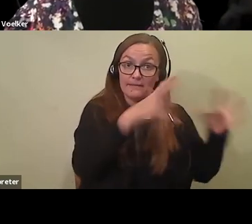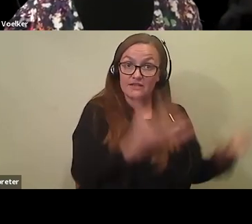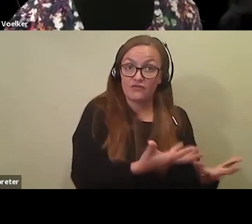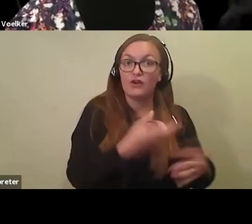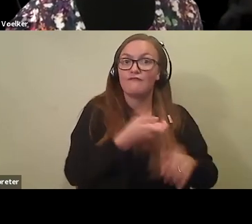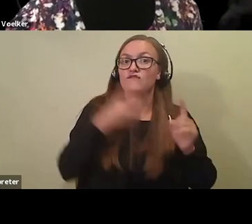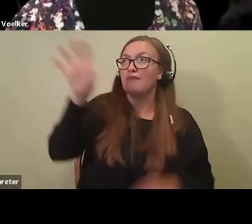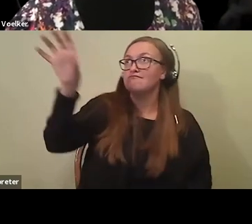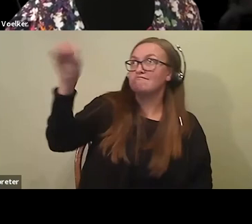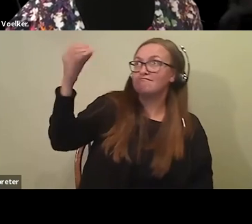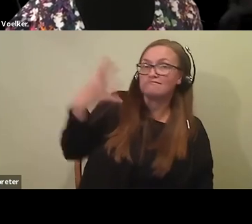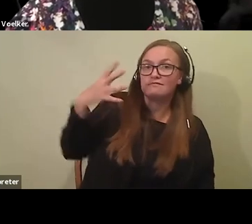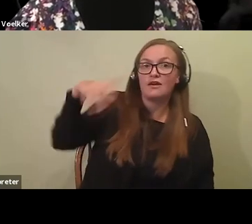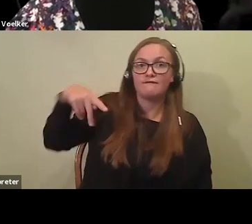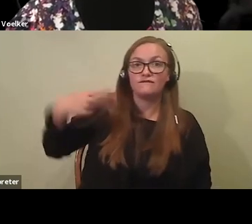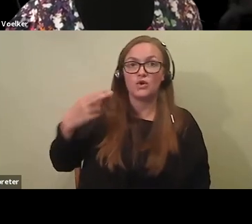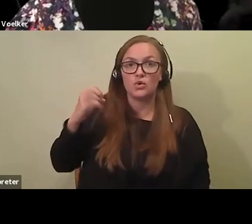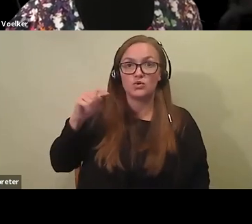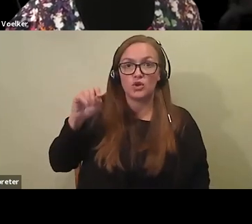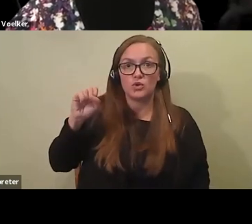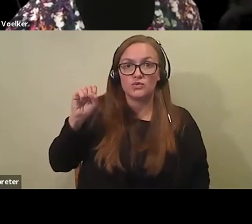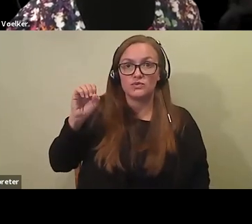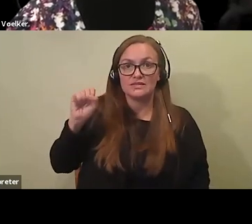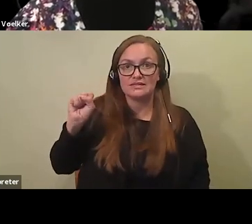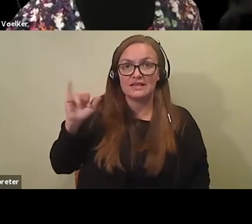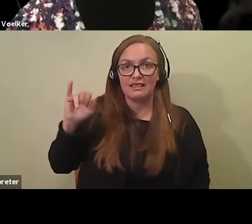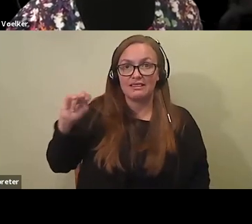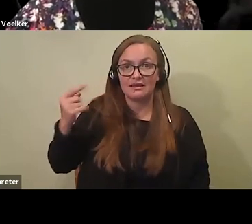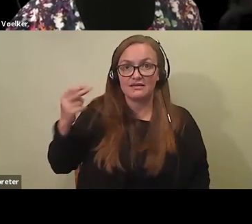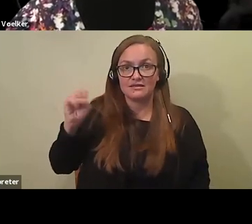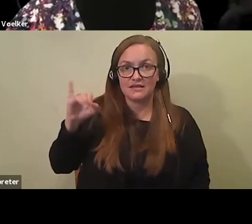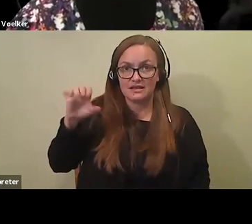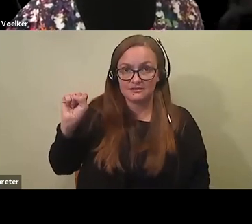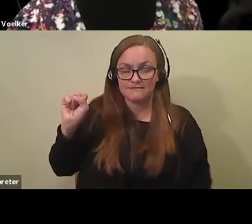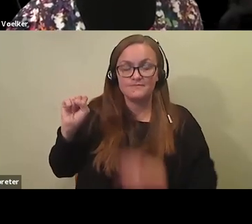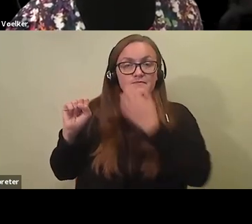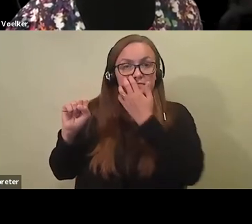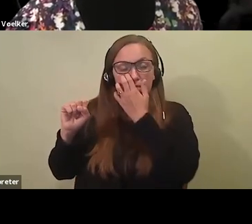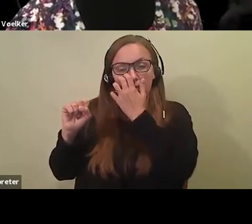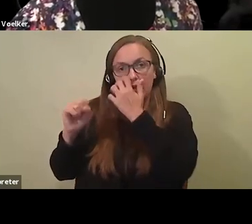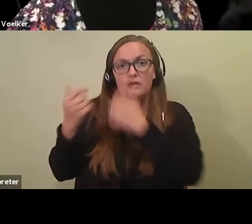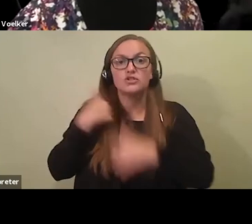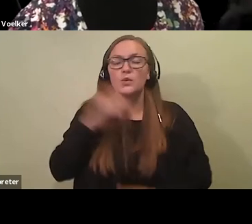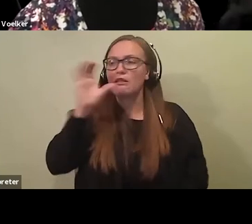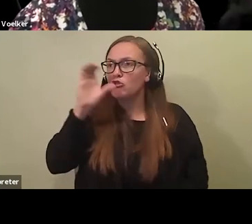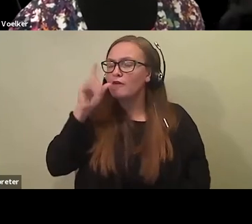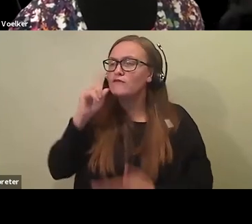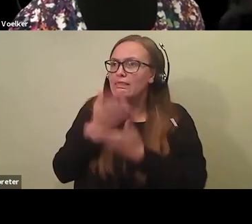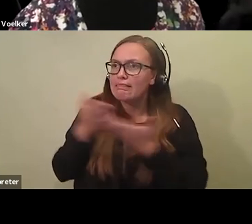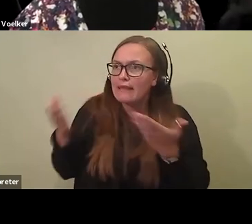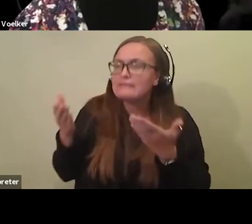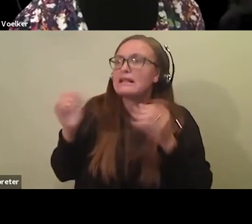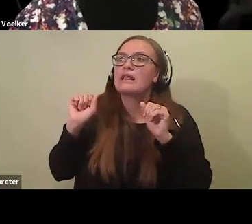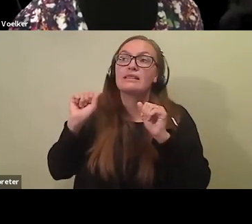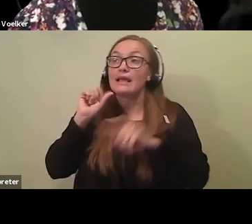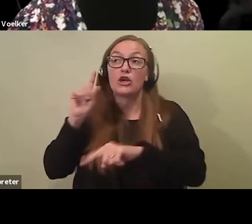we believe that we have a fairly good understanding of what non-life mechanisms produce certain elements, and then the leftover we would think would be caused by life. And we saw